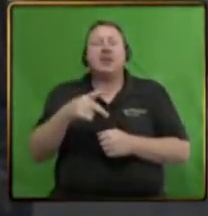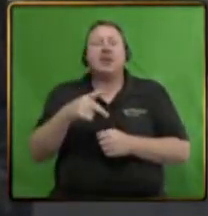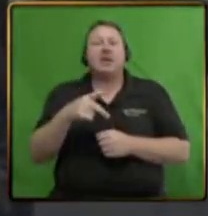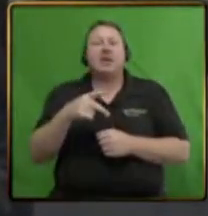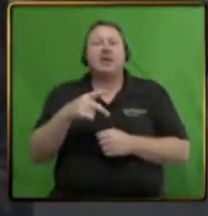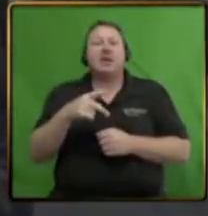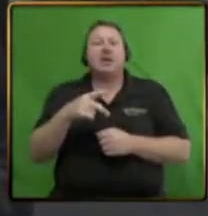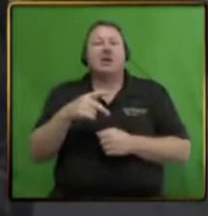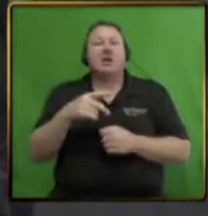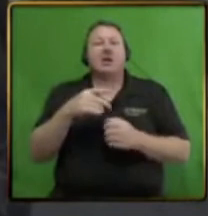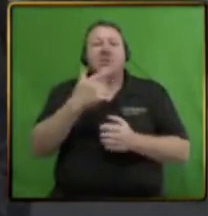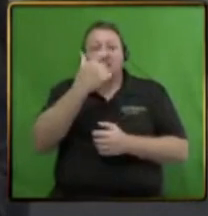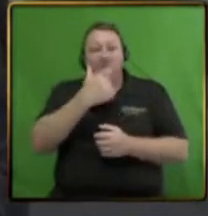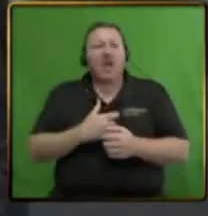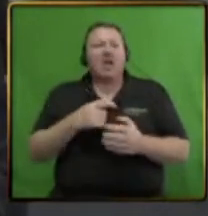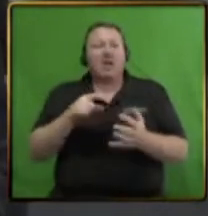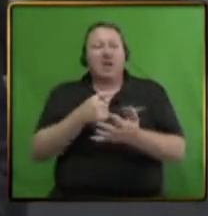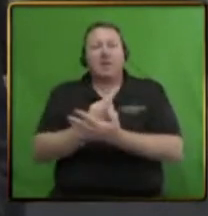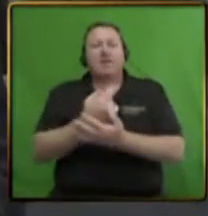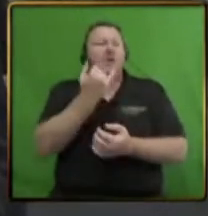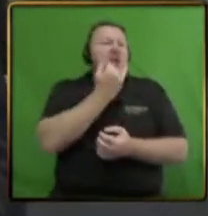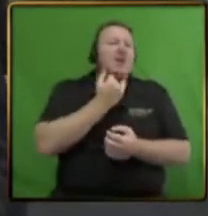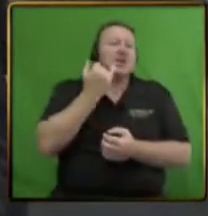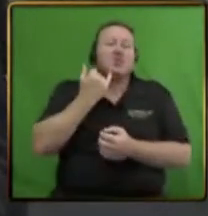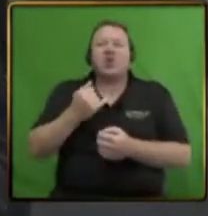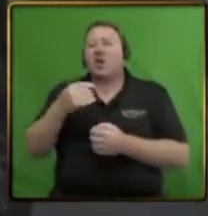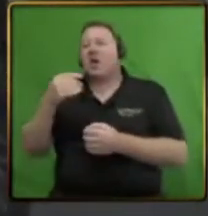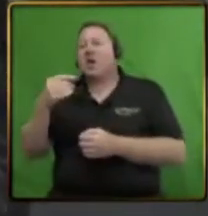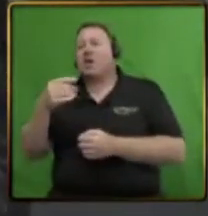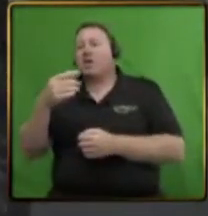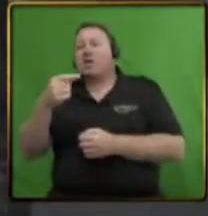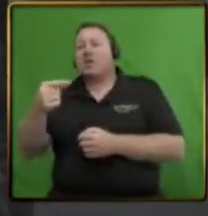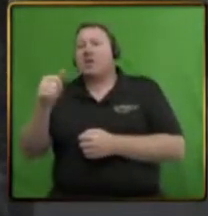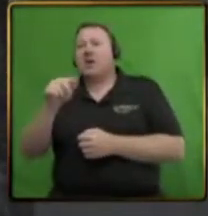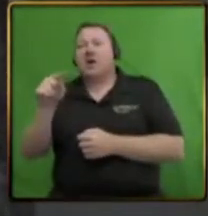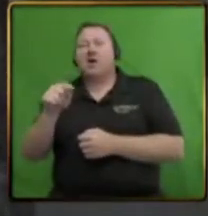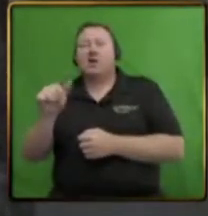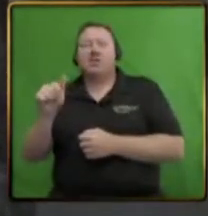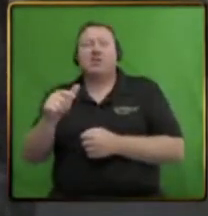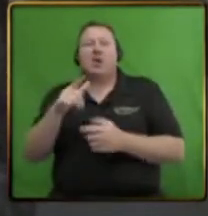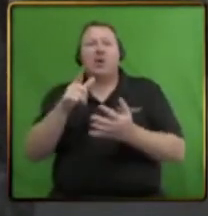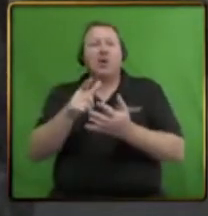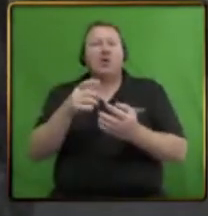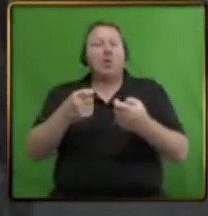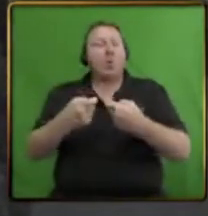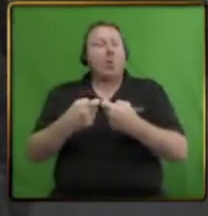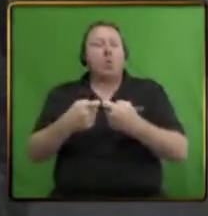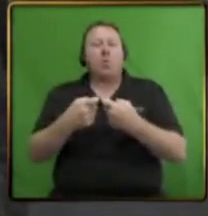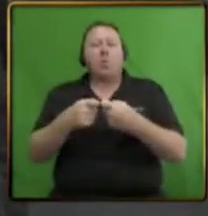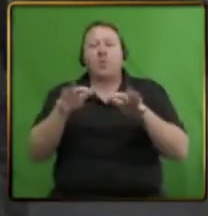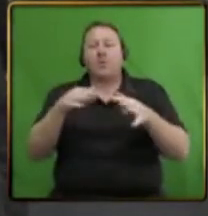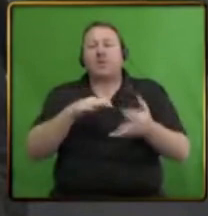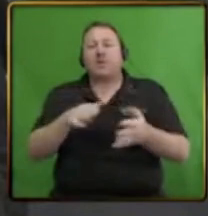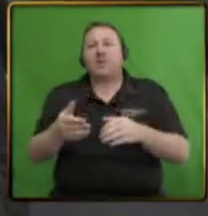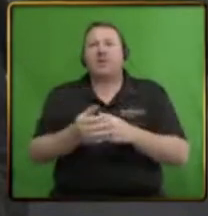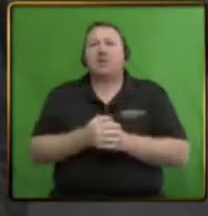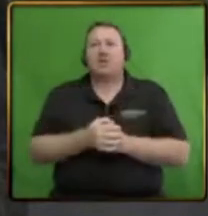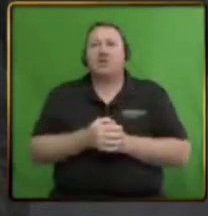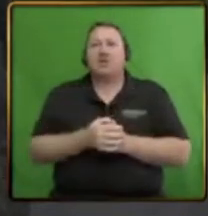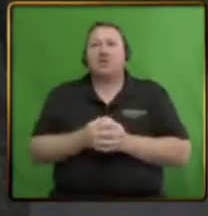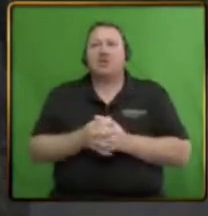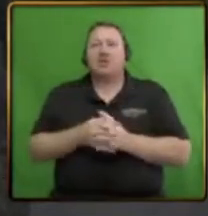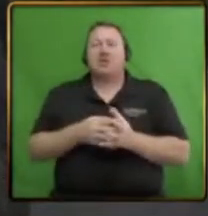of innocent lives on both sides of the Israel-Gaza war, we are equally saddened about the loss of hundreds of thousands